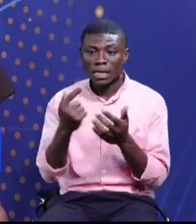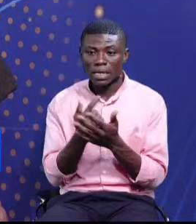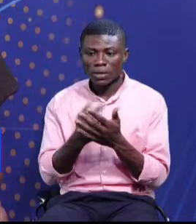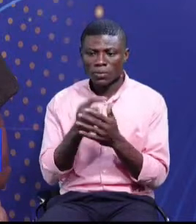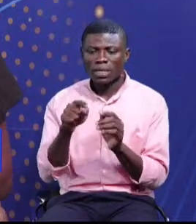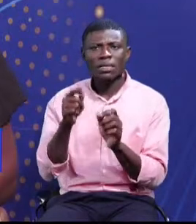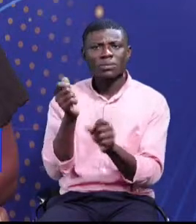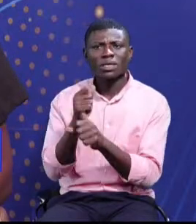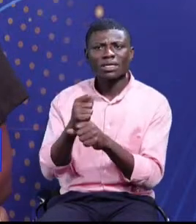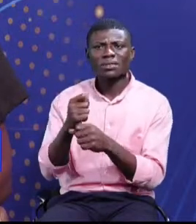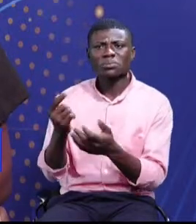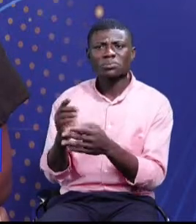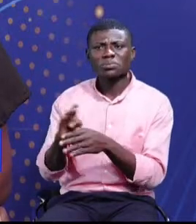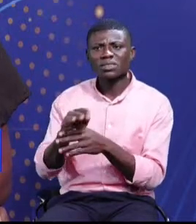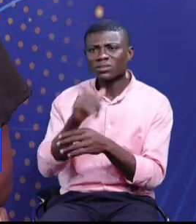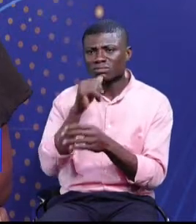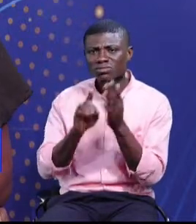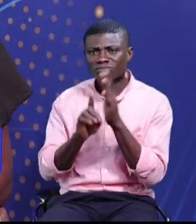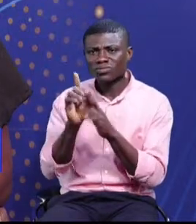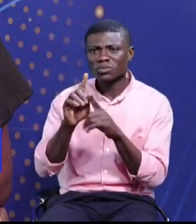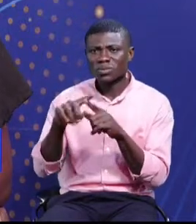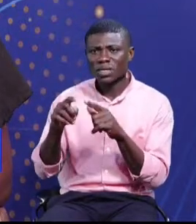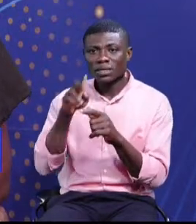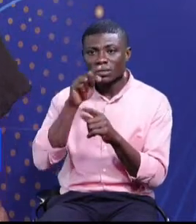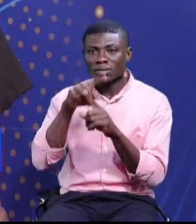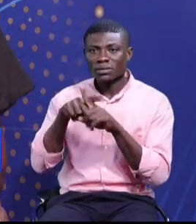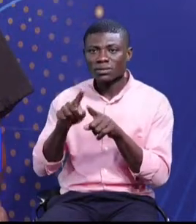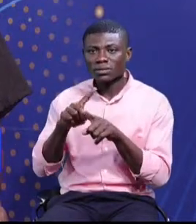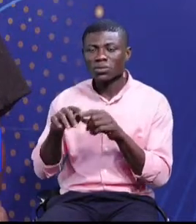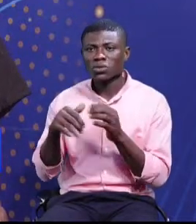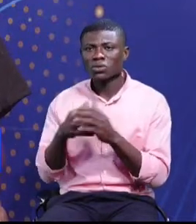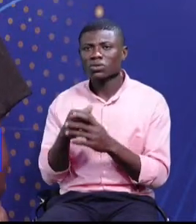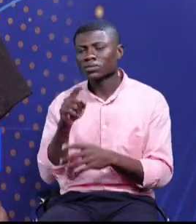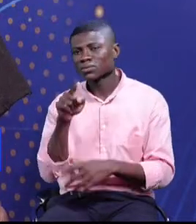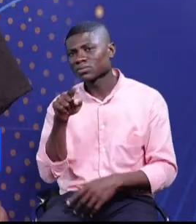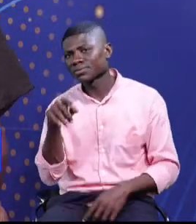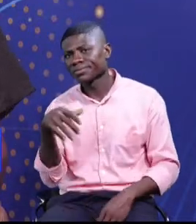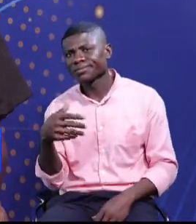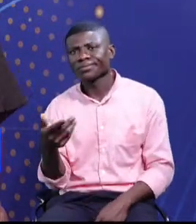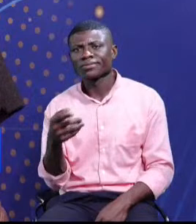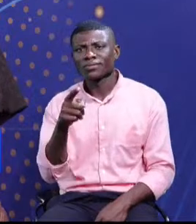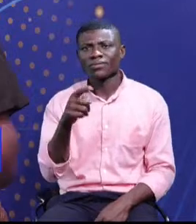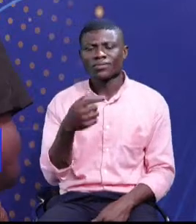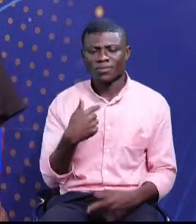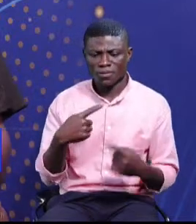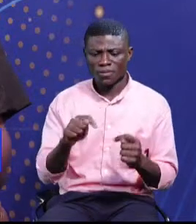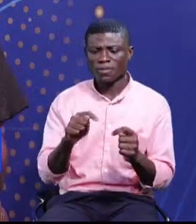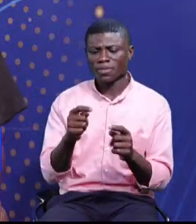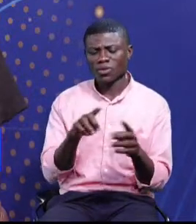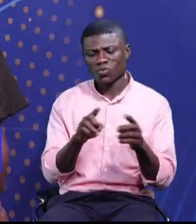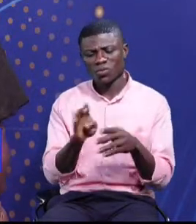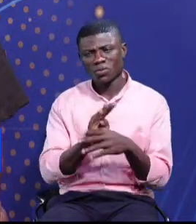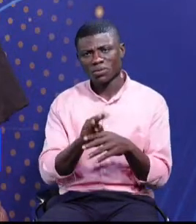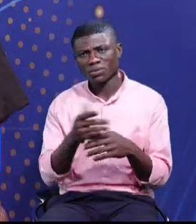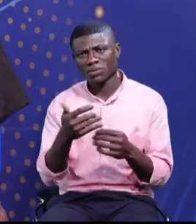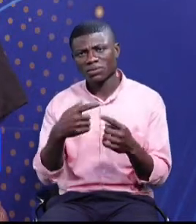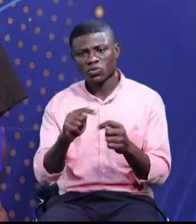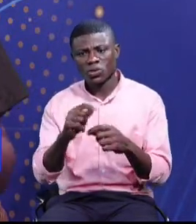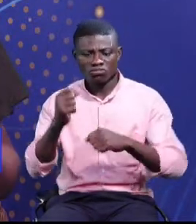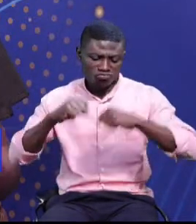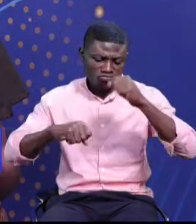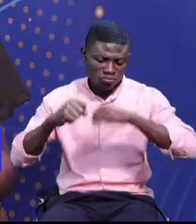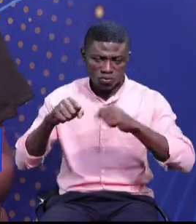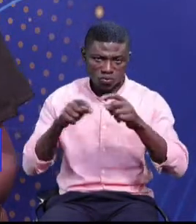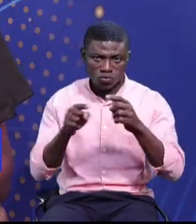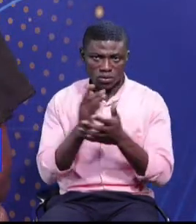intimidating, very, very intimidating, and it comes across like, you're trying to do a business, you're trying to thrive, you're trying to